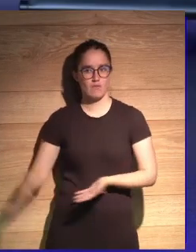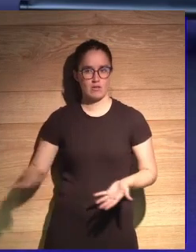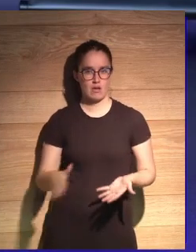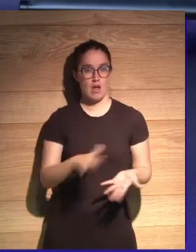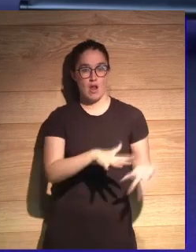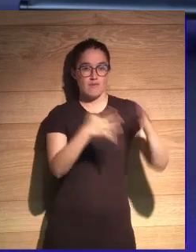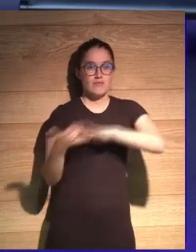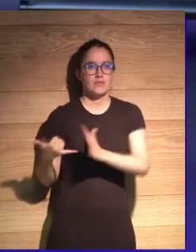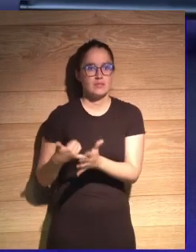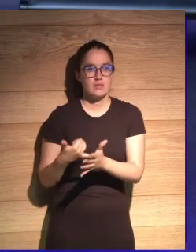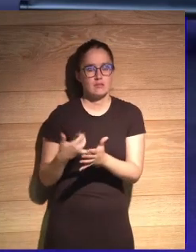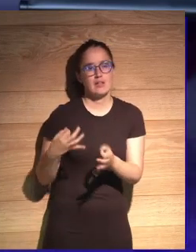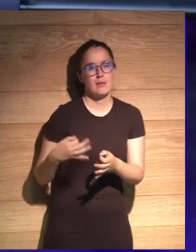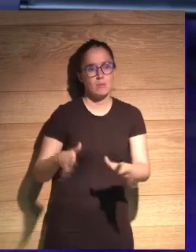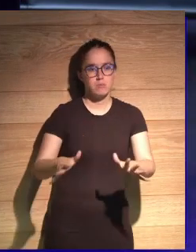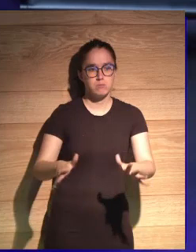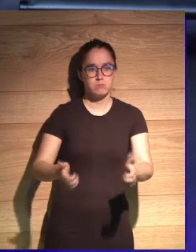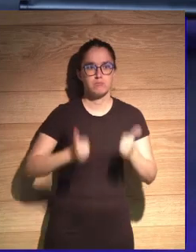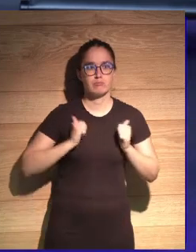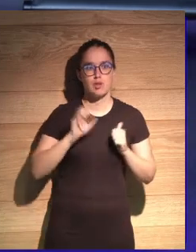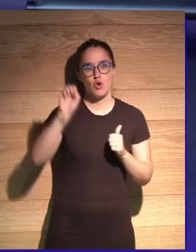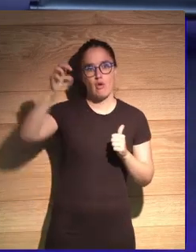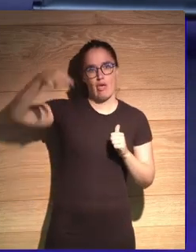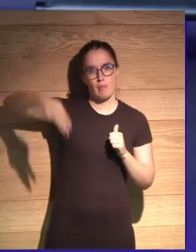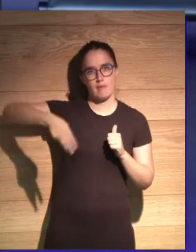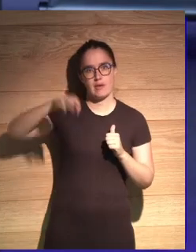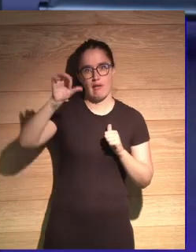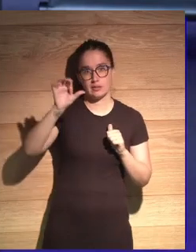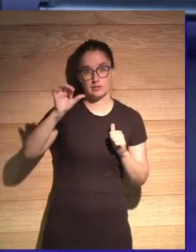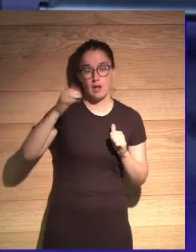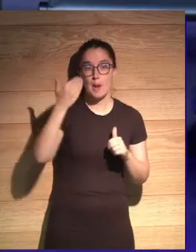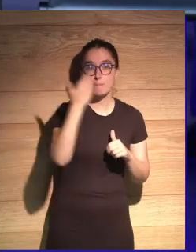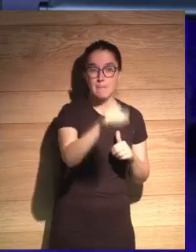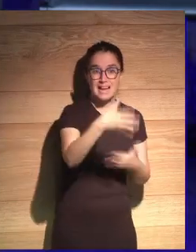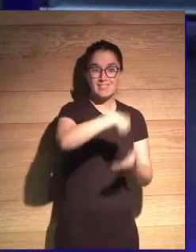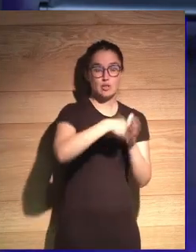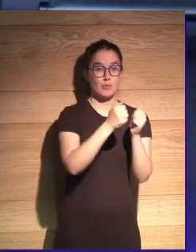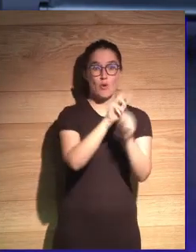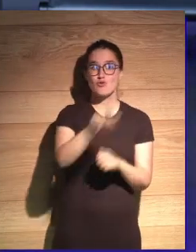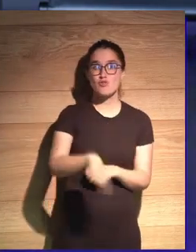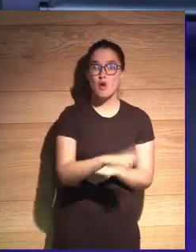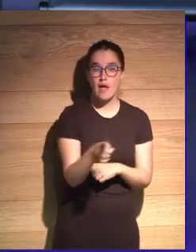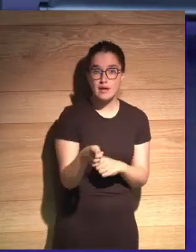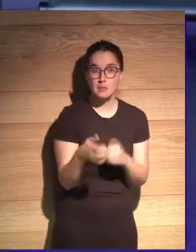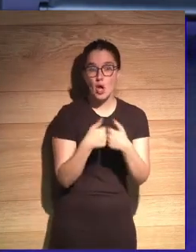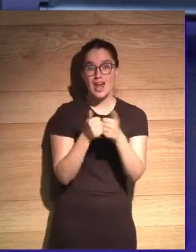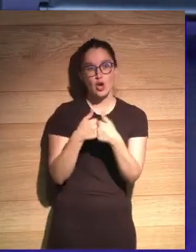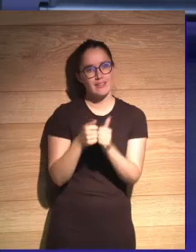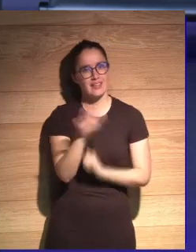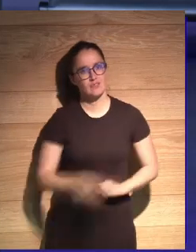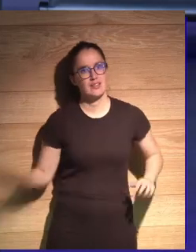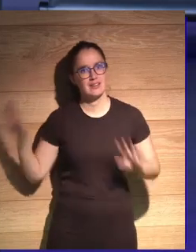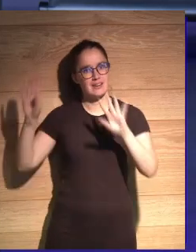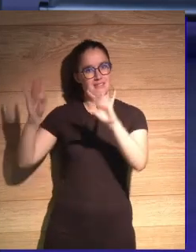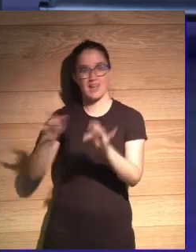main children's disease, which is the fragilization of children. the